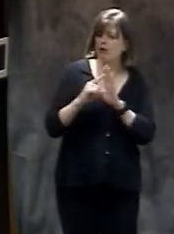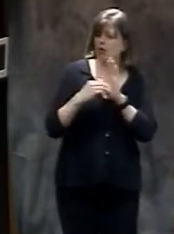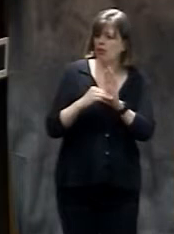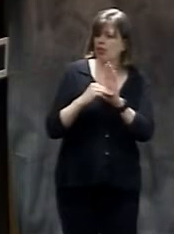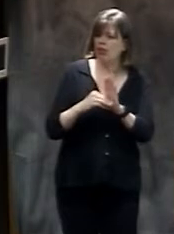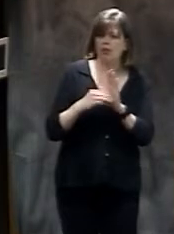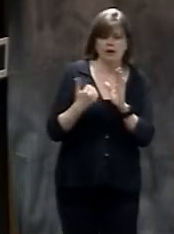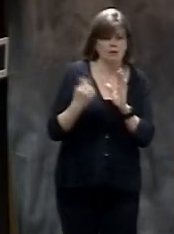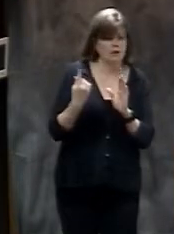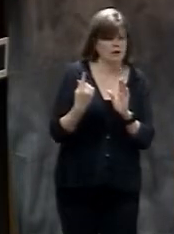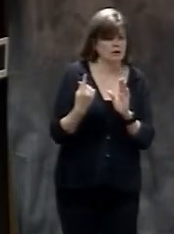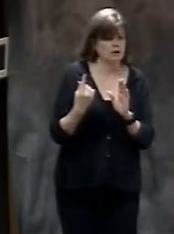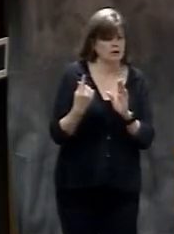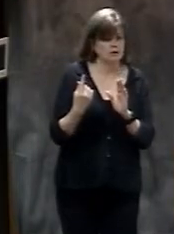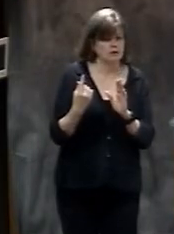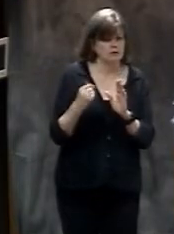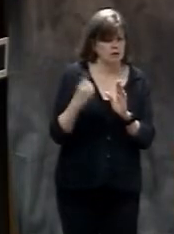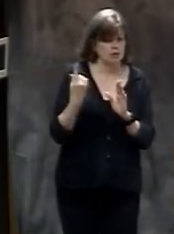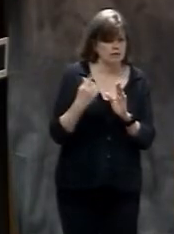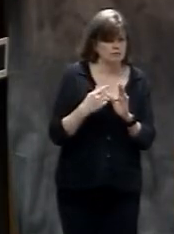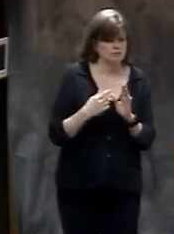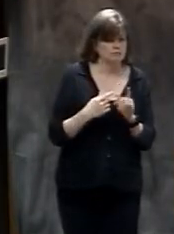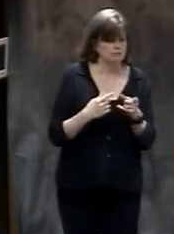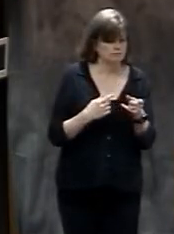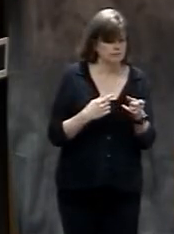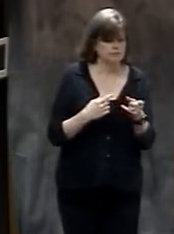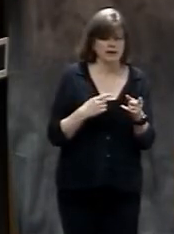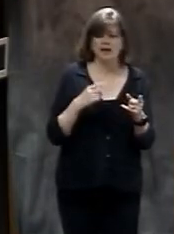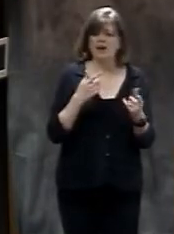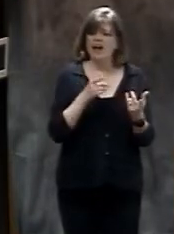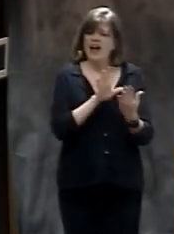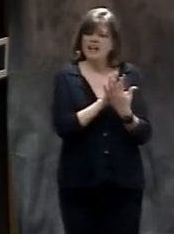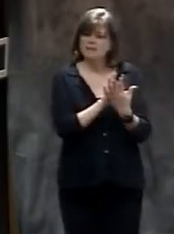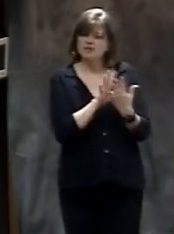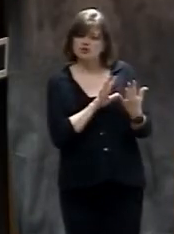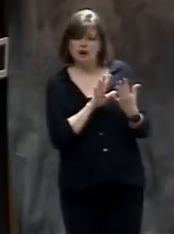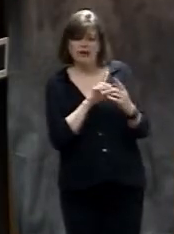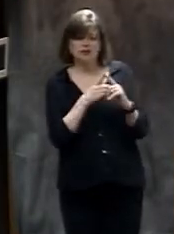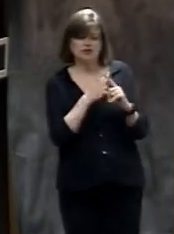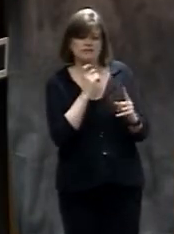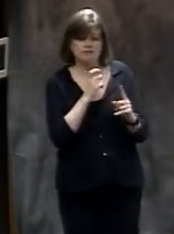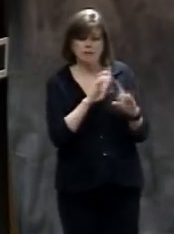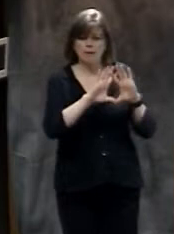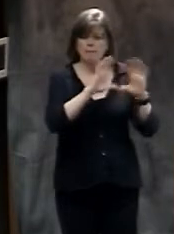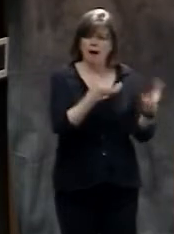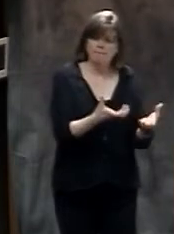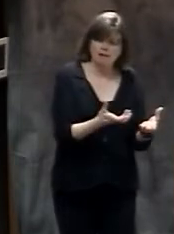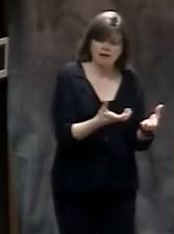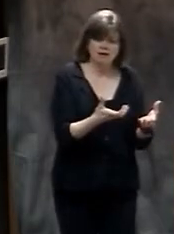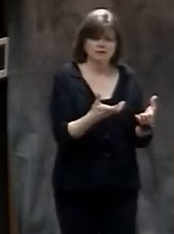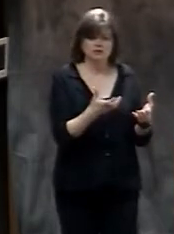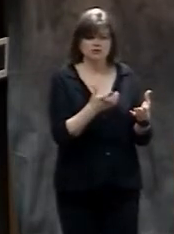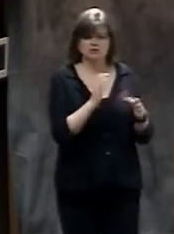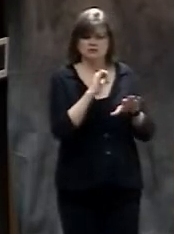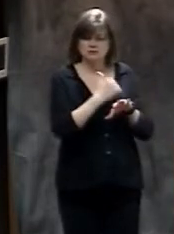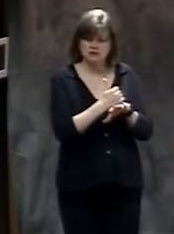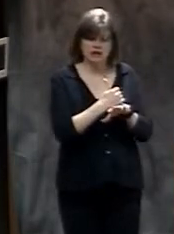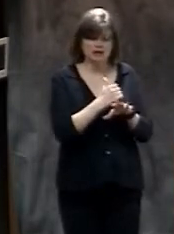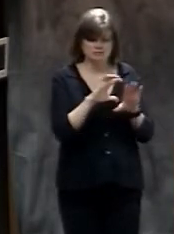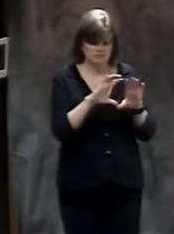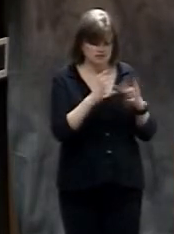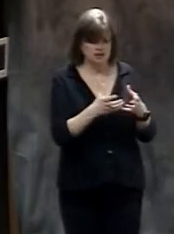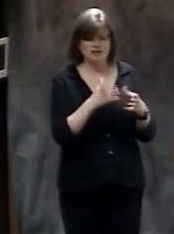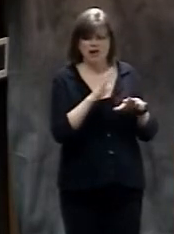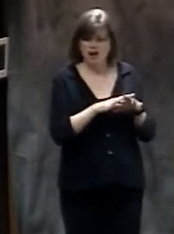Anyone? A model? An abstraction from a population set on a given subject.